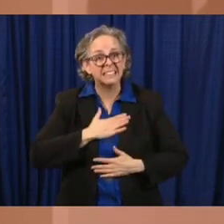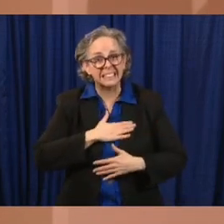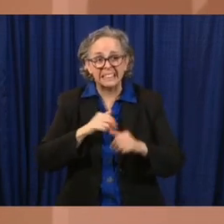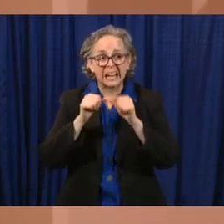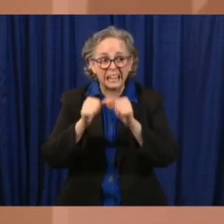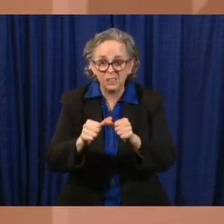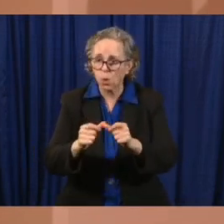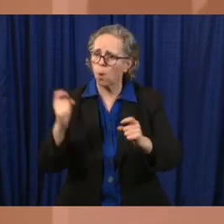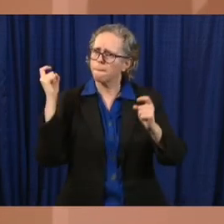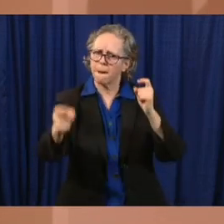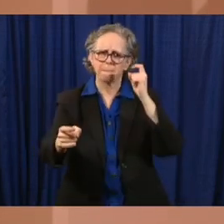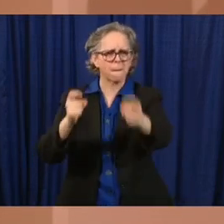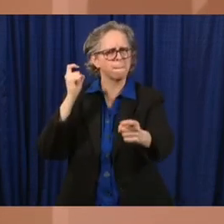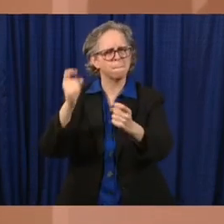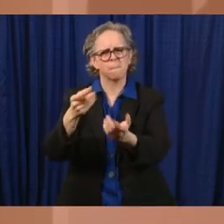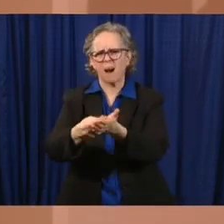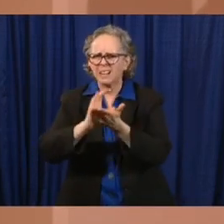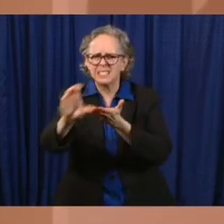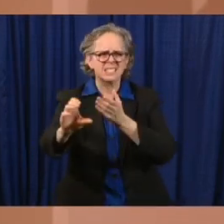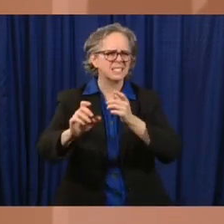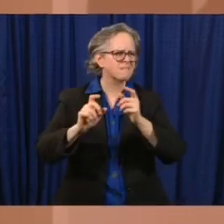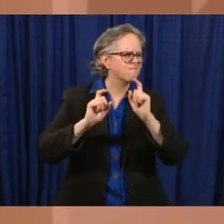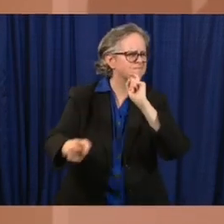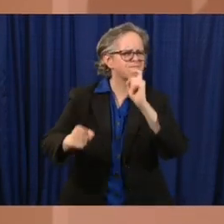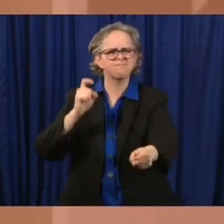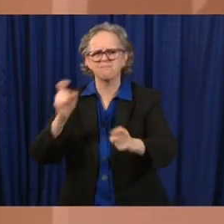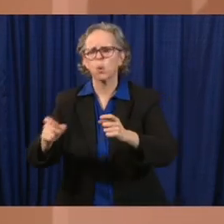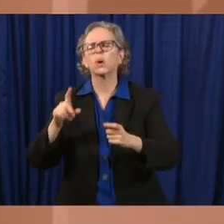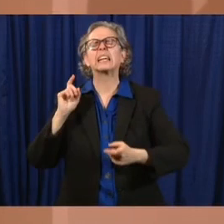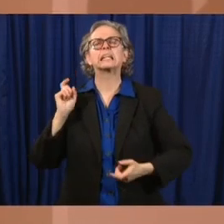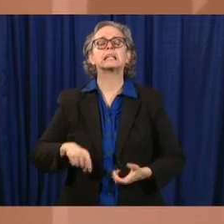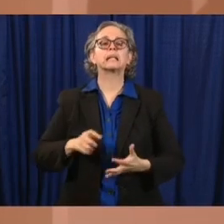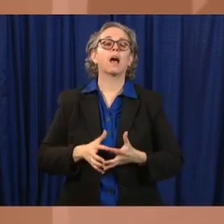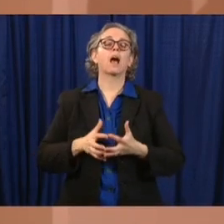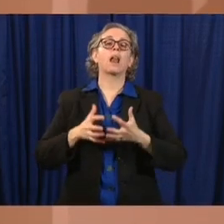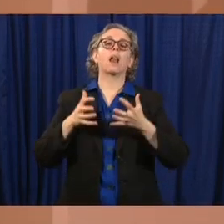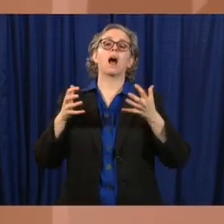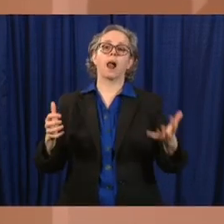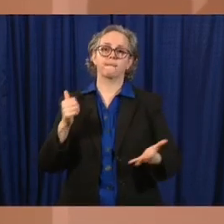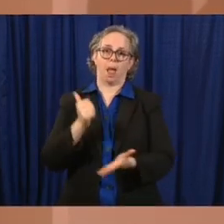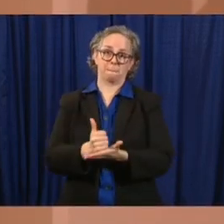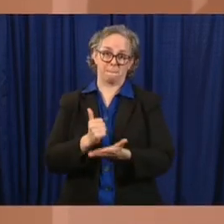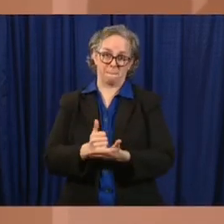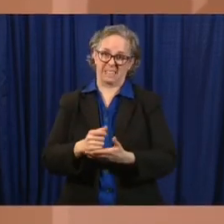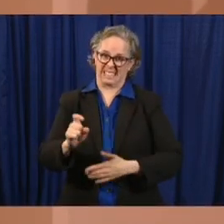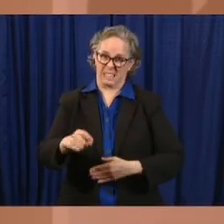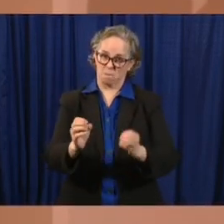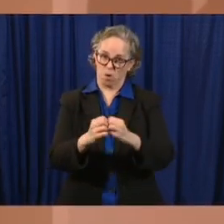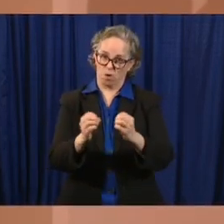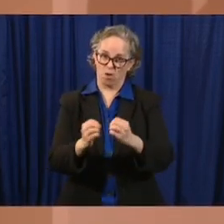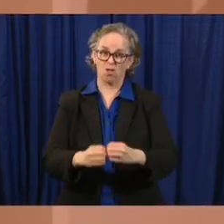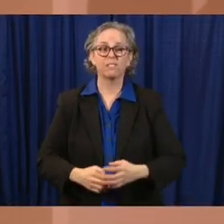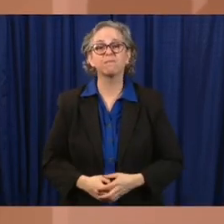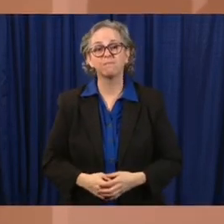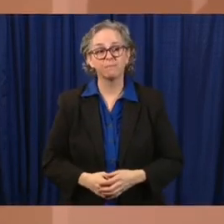continue to work through the current pandemic with coronavirus. Also, on